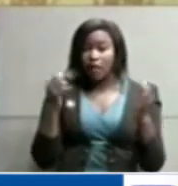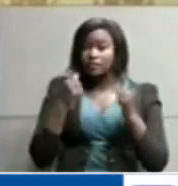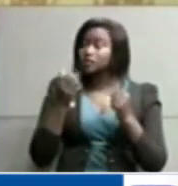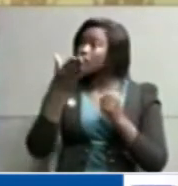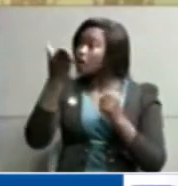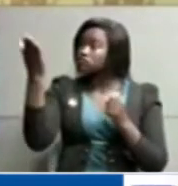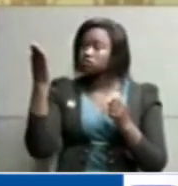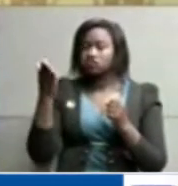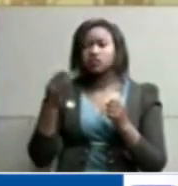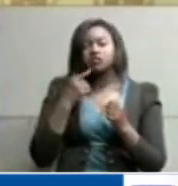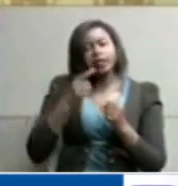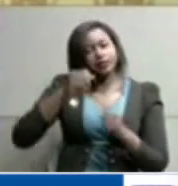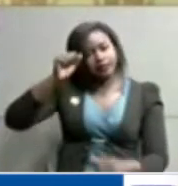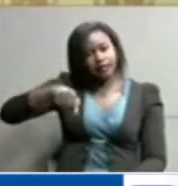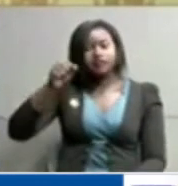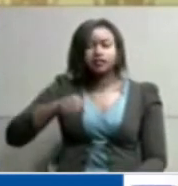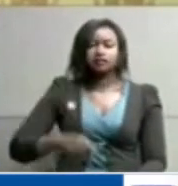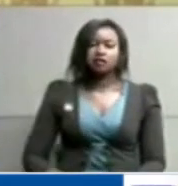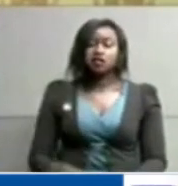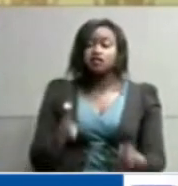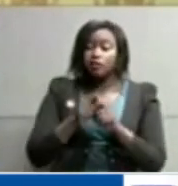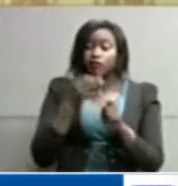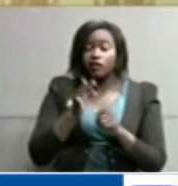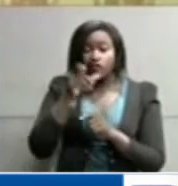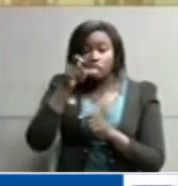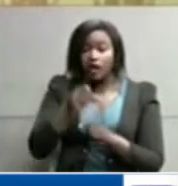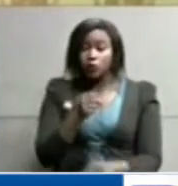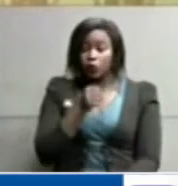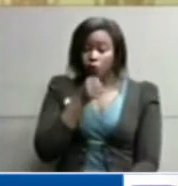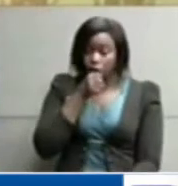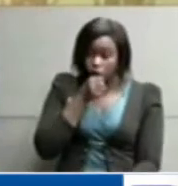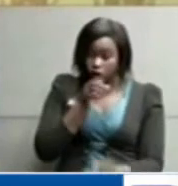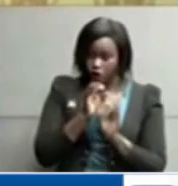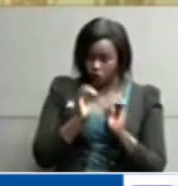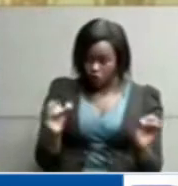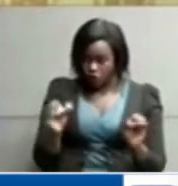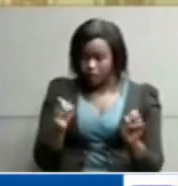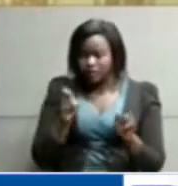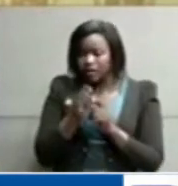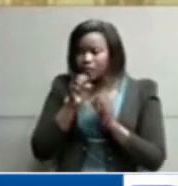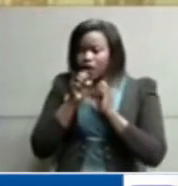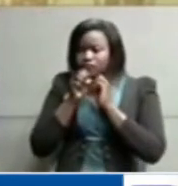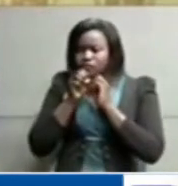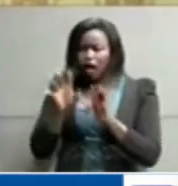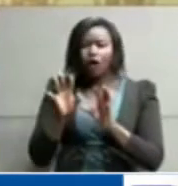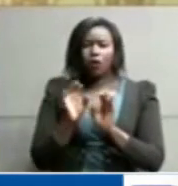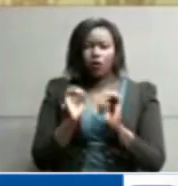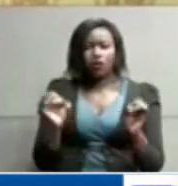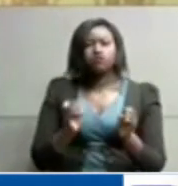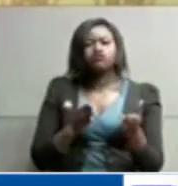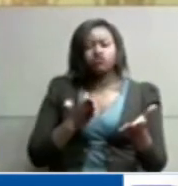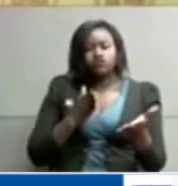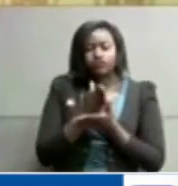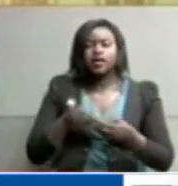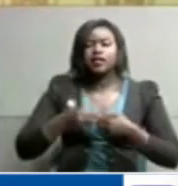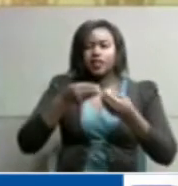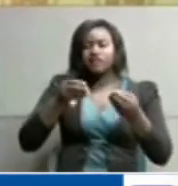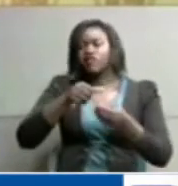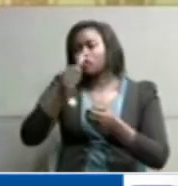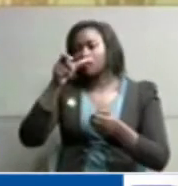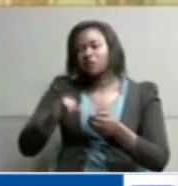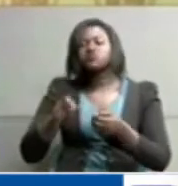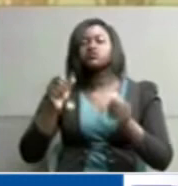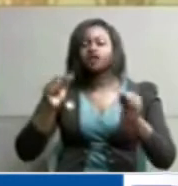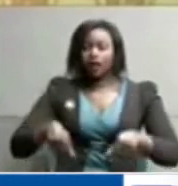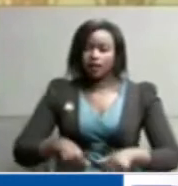is possible for a case which has where people are not coughing to pass on the